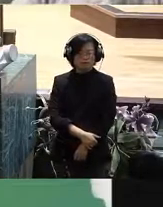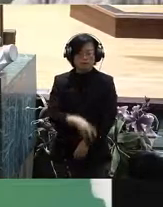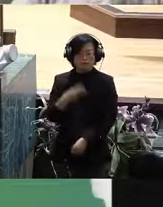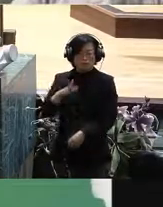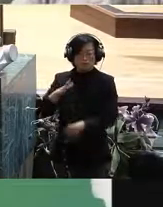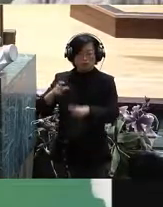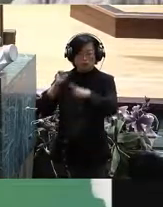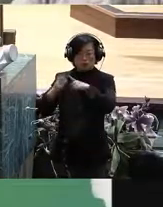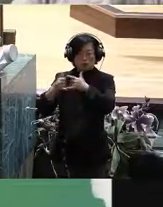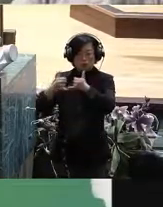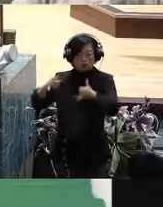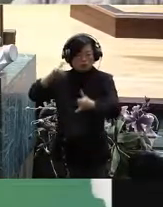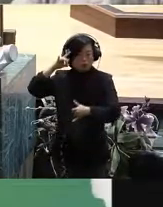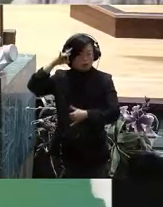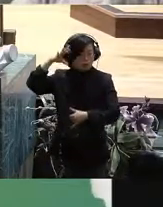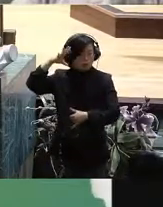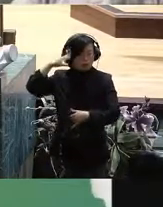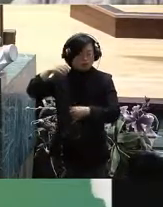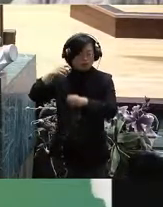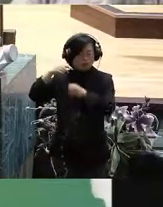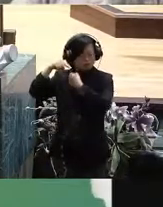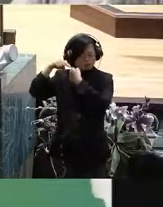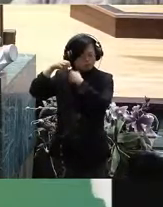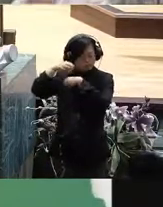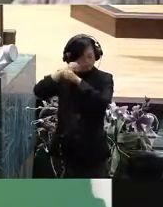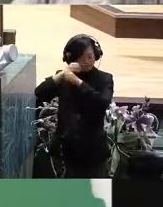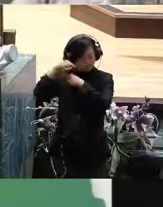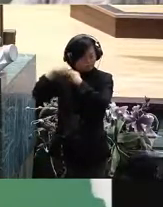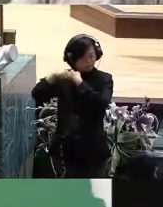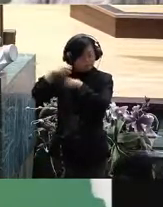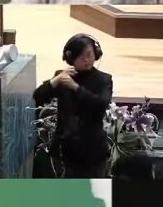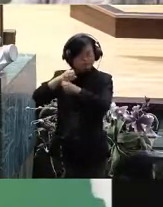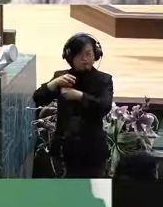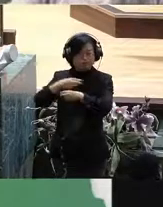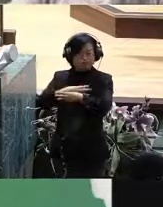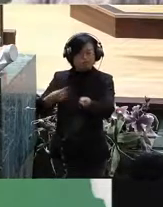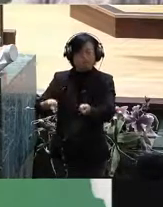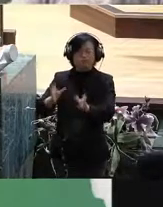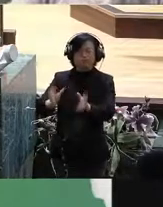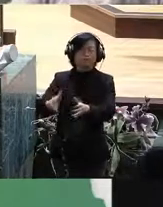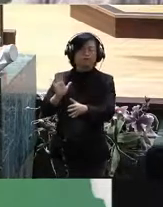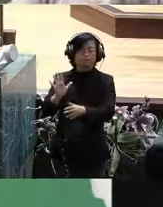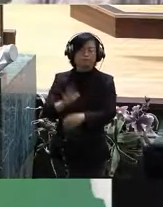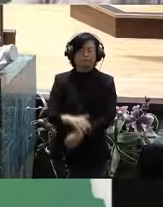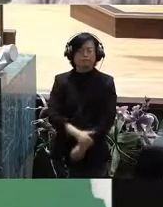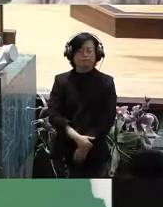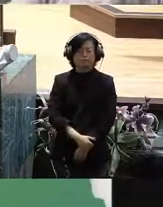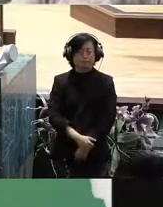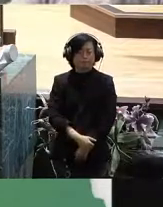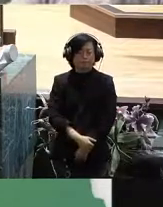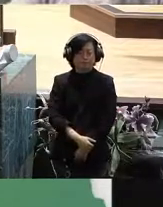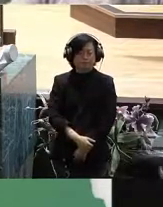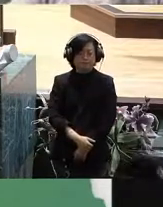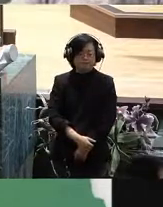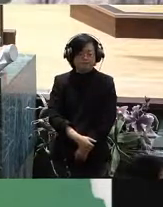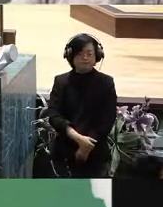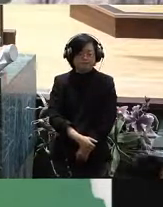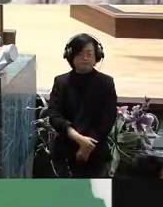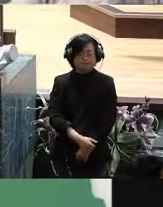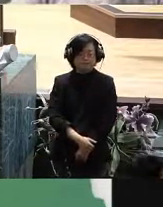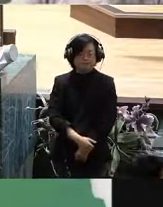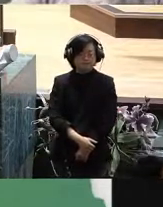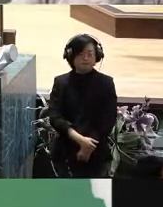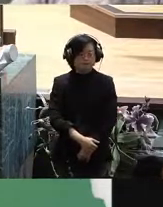lastly, and the most relevant to today's presentation, is our work on